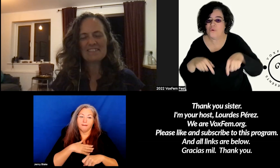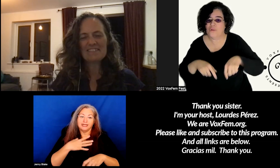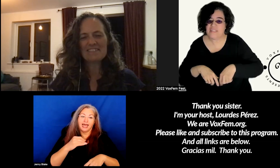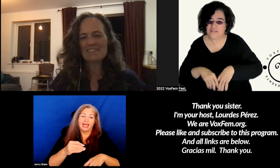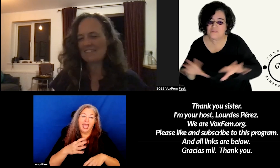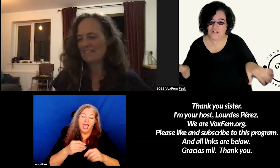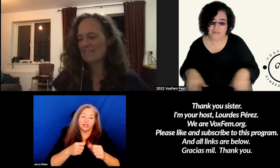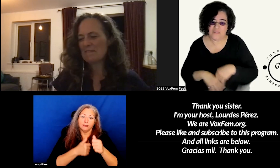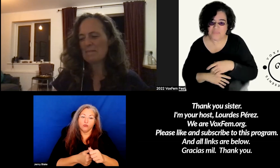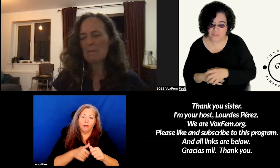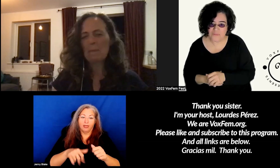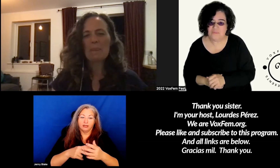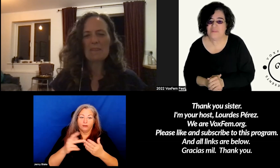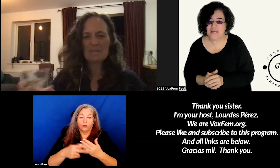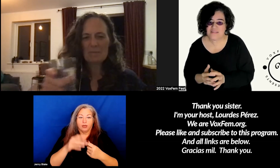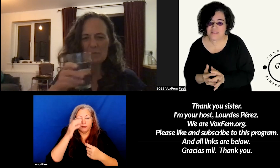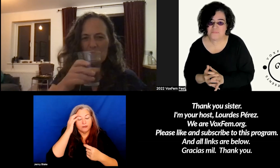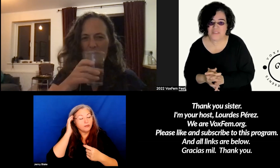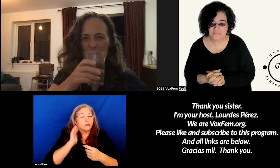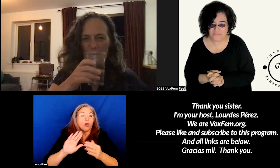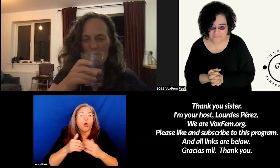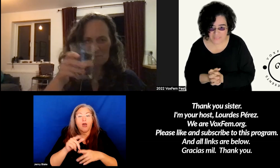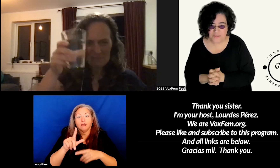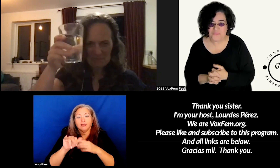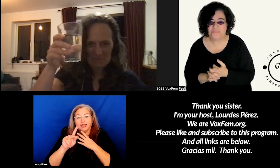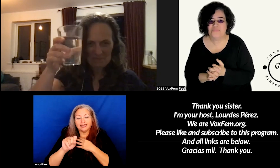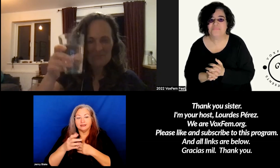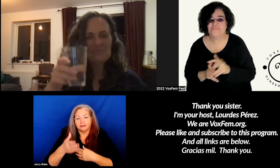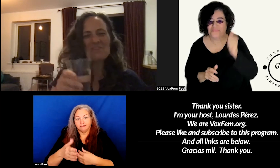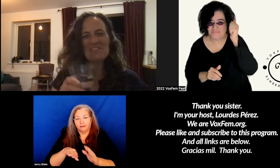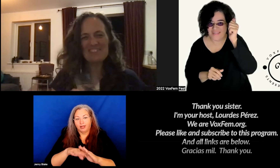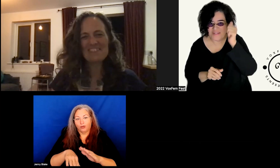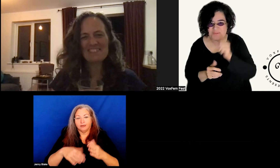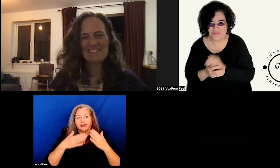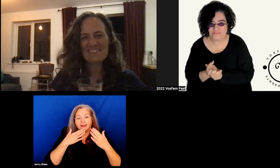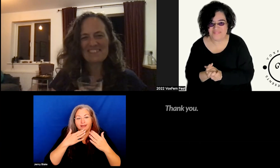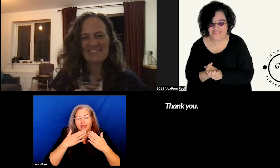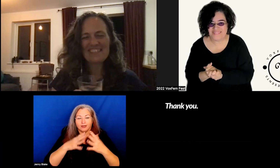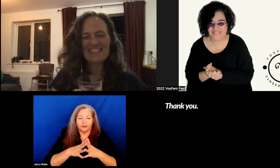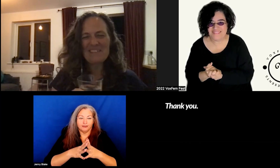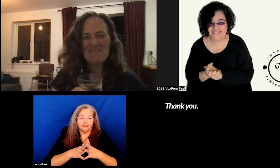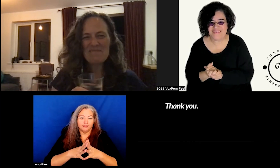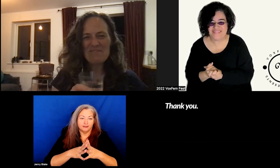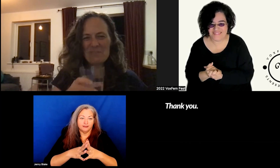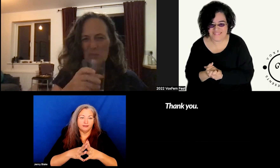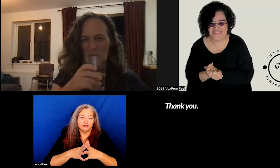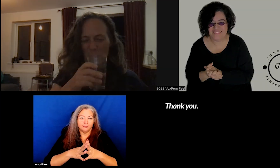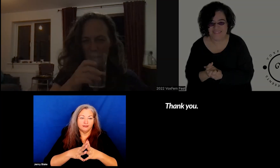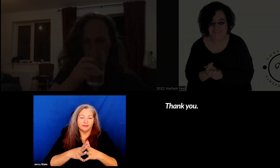and all the links are below. Gracias mil. Thank you. Thank you. Thank you.